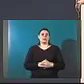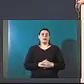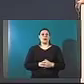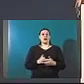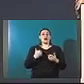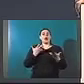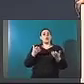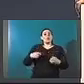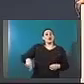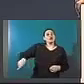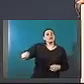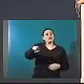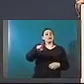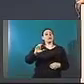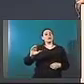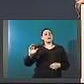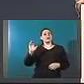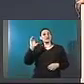I want you to listen to me.